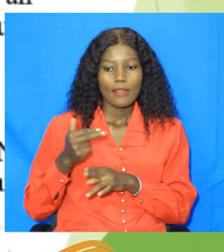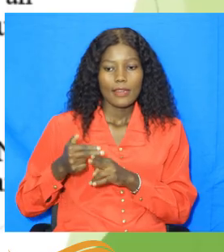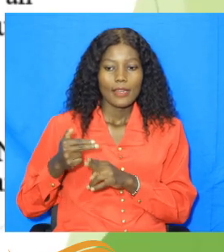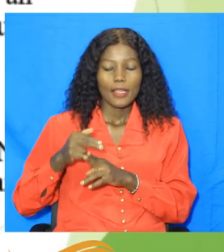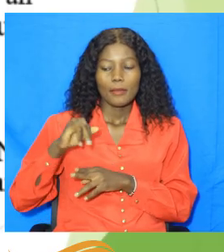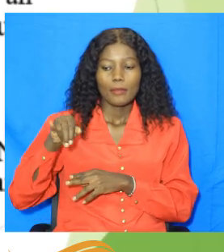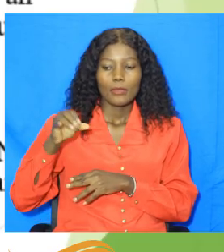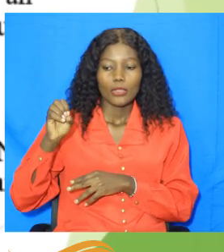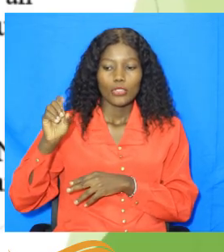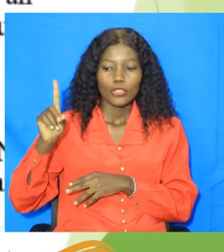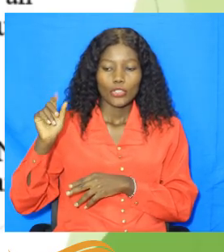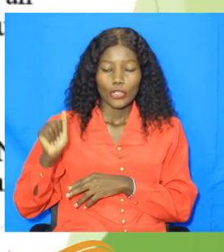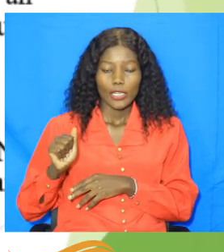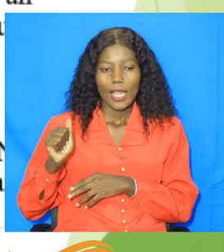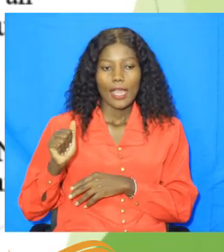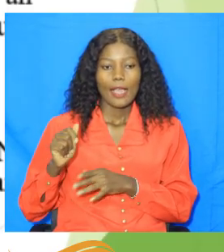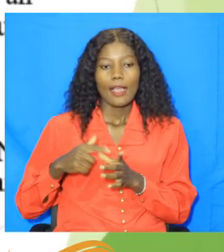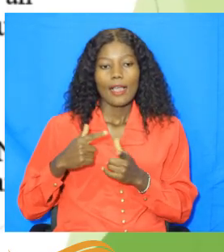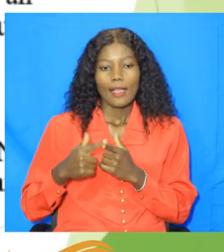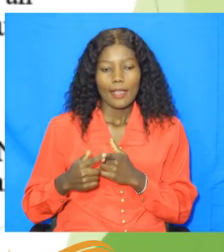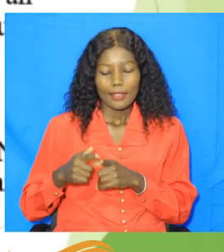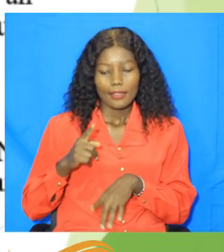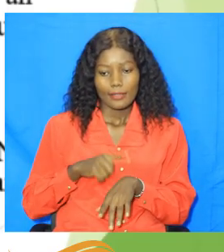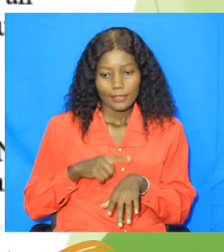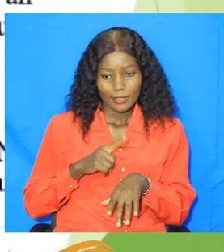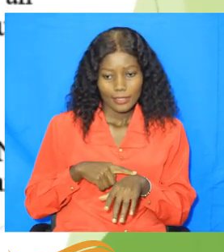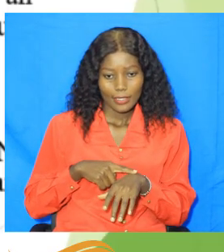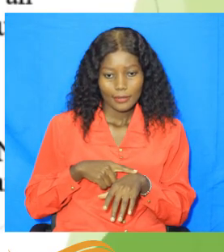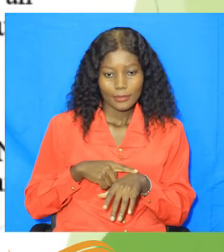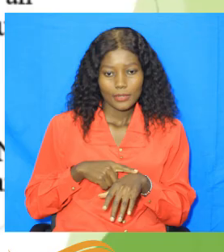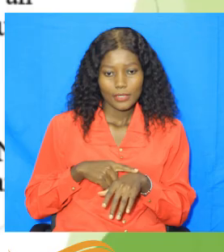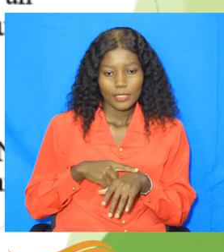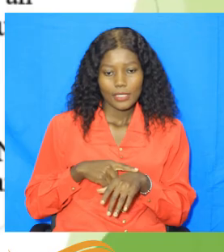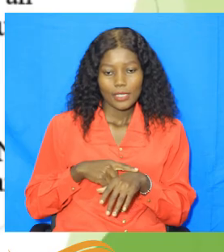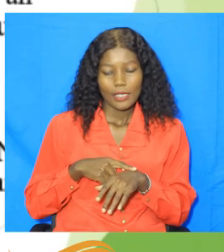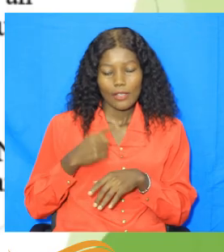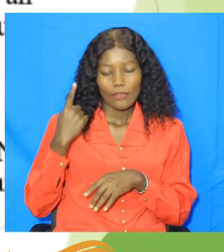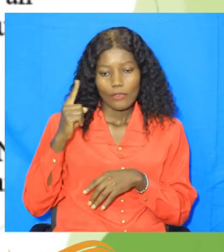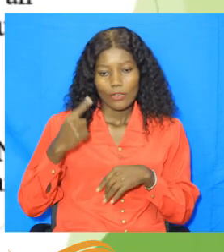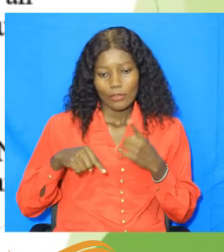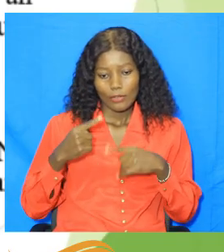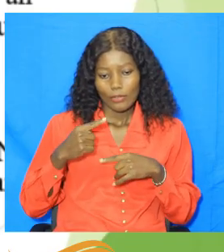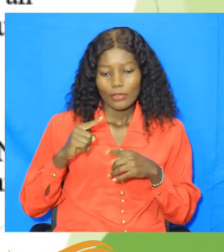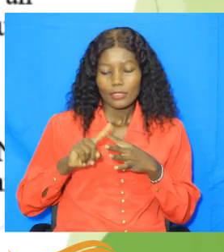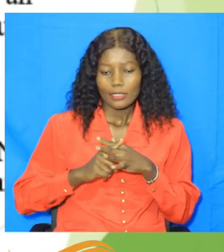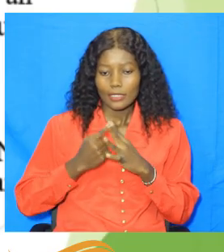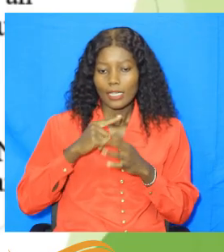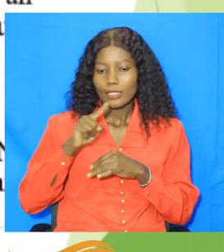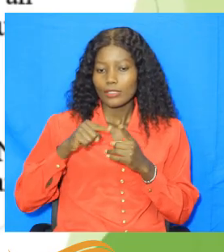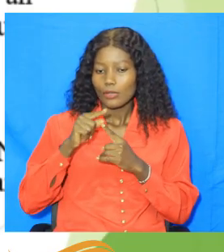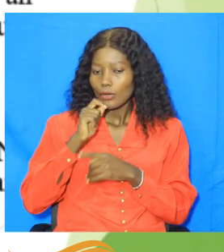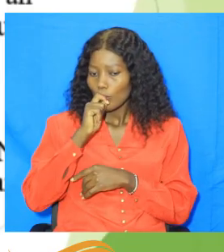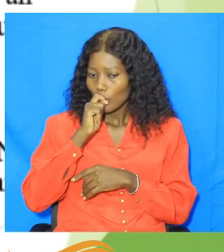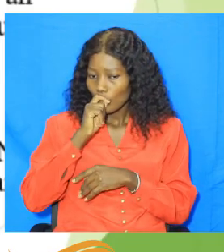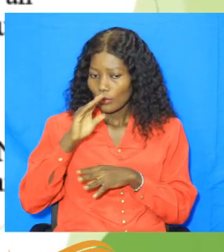Jordan. And the timing of the bout starts when the referee gives the signal to